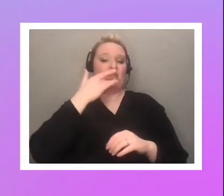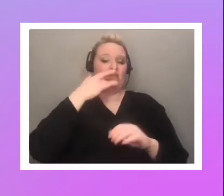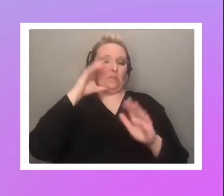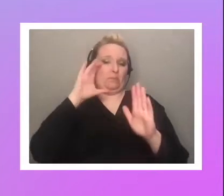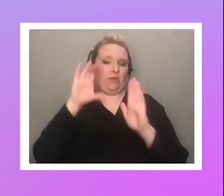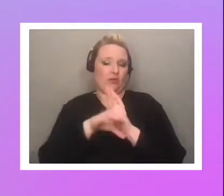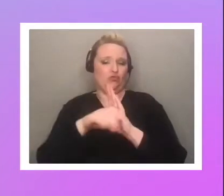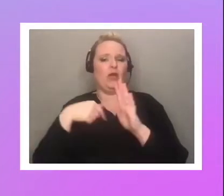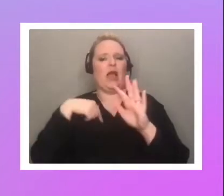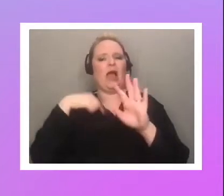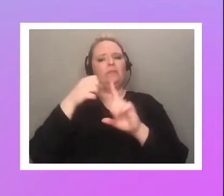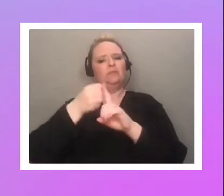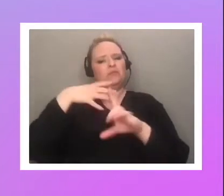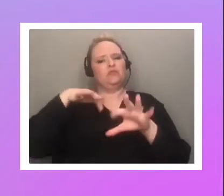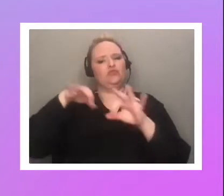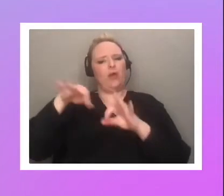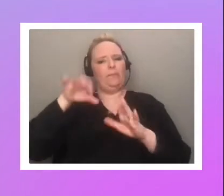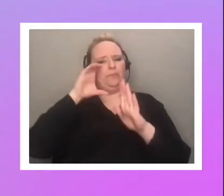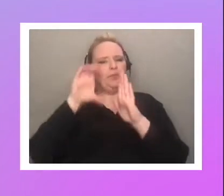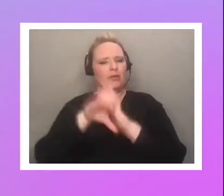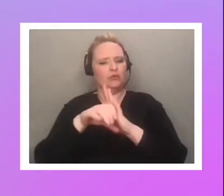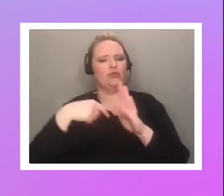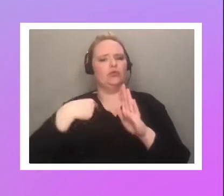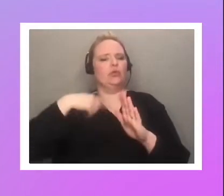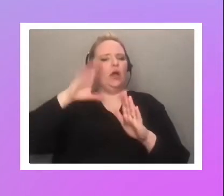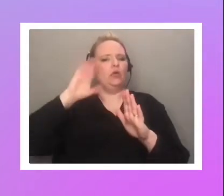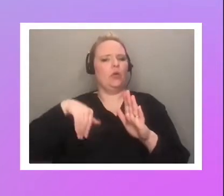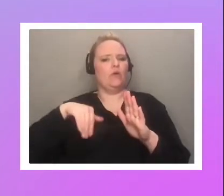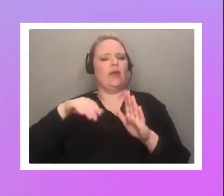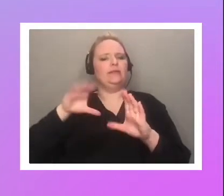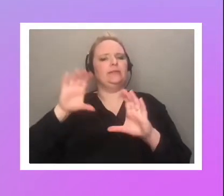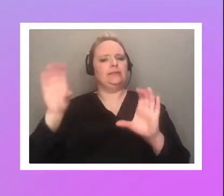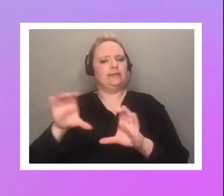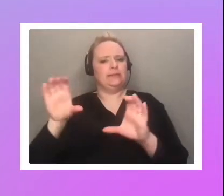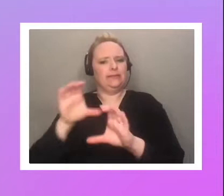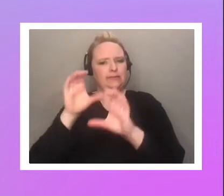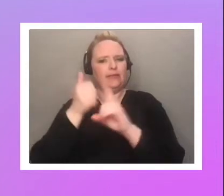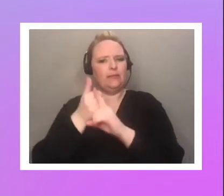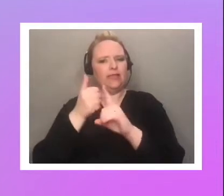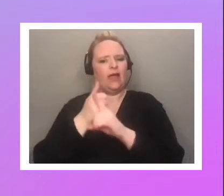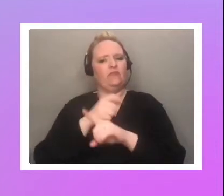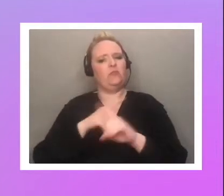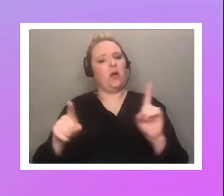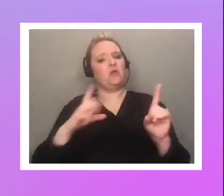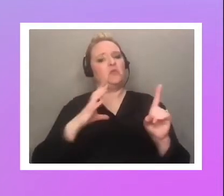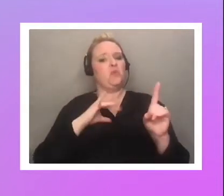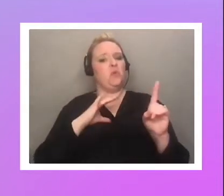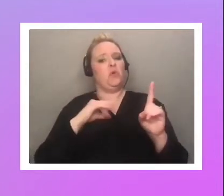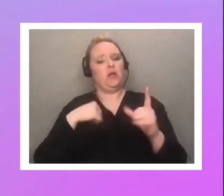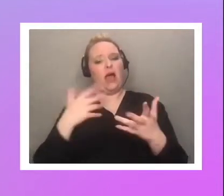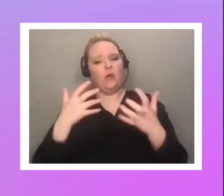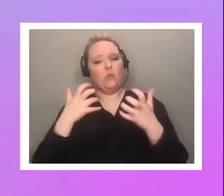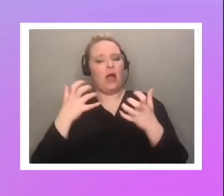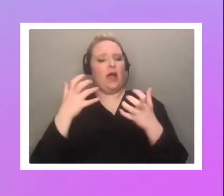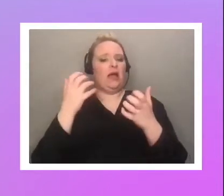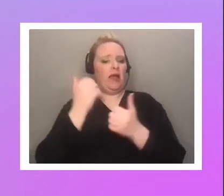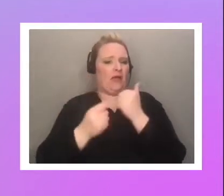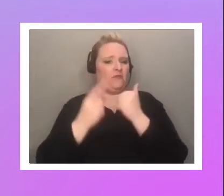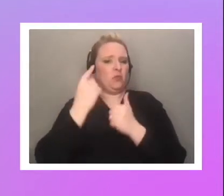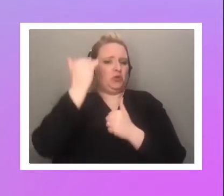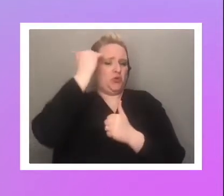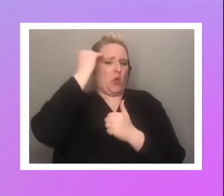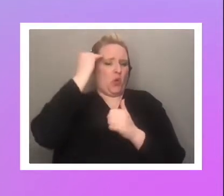I'm describing these images because I know they're kind of decorative, but they're cool, and I want to know about